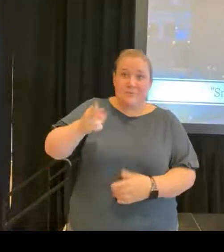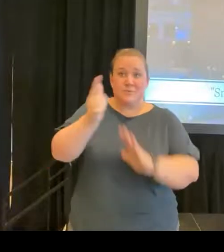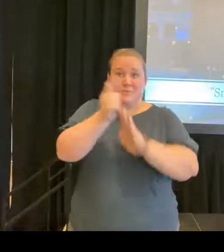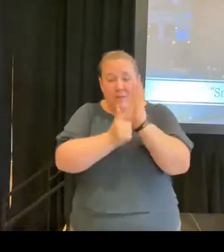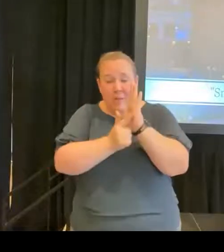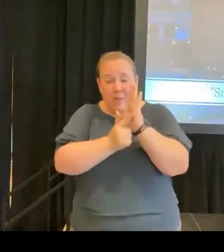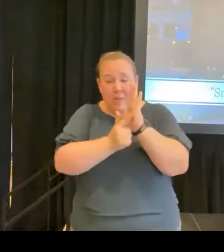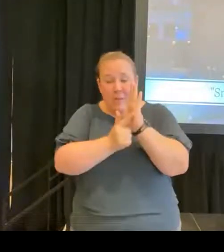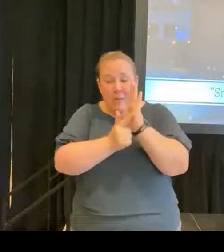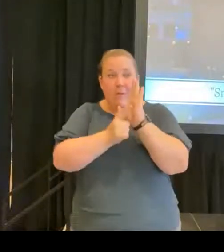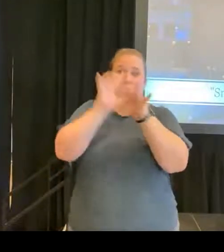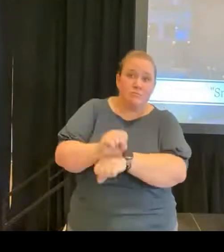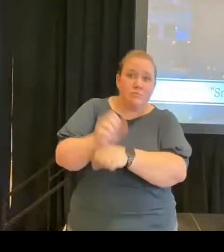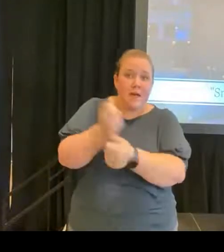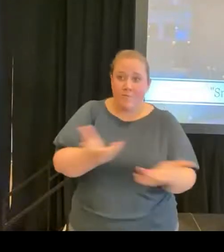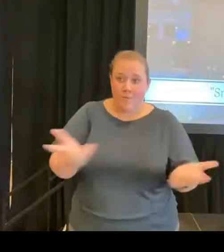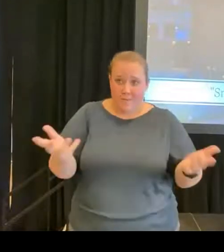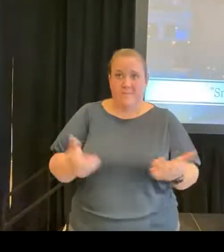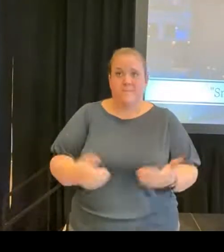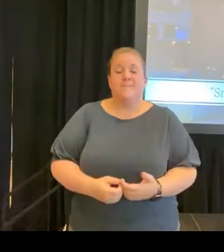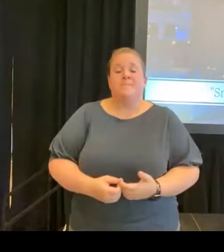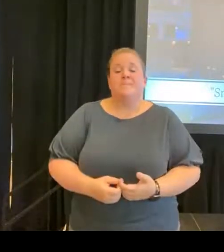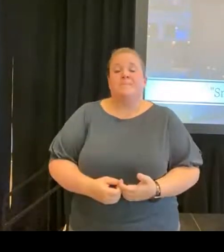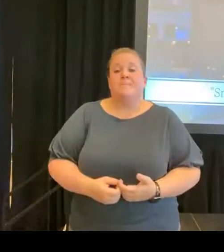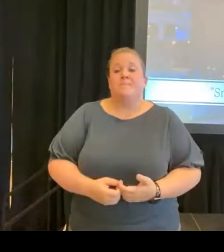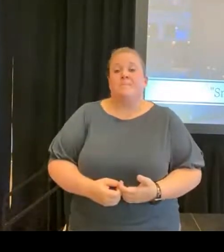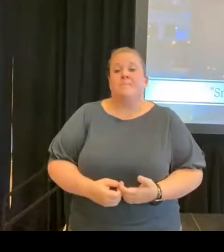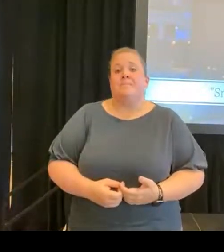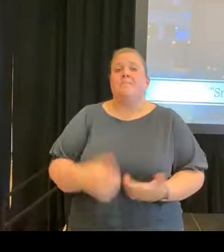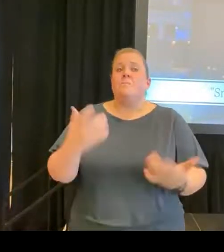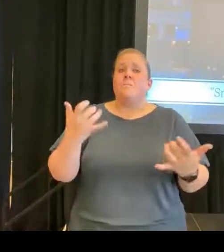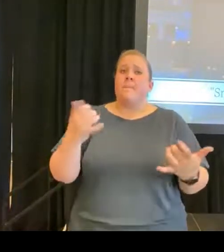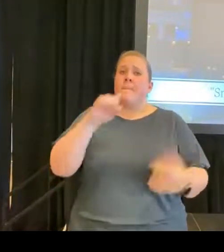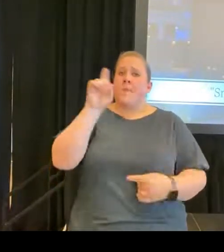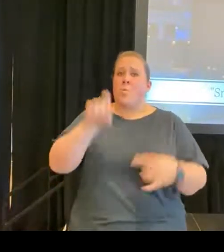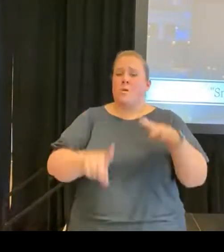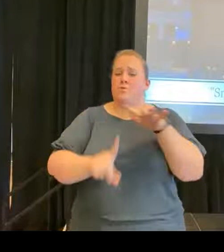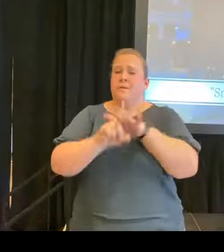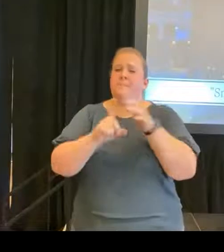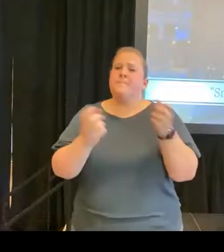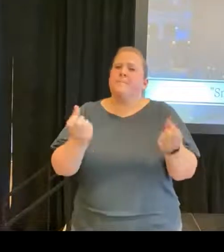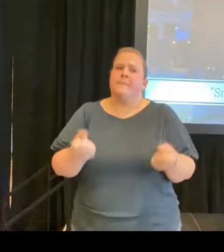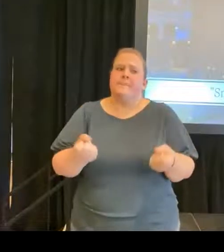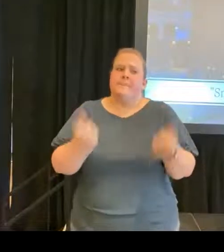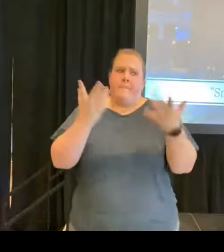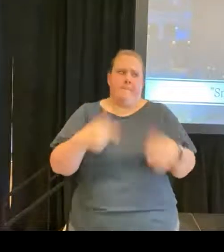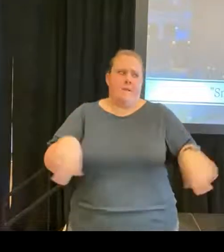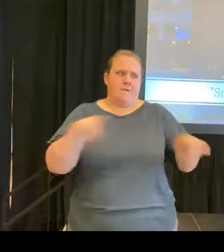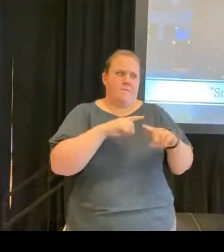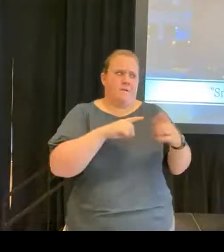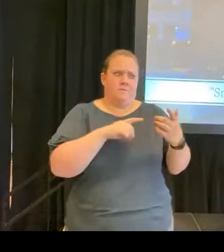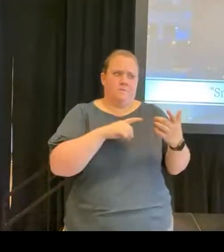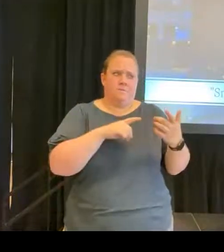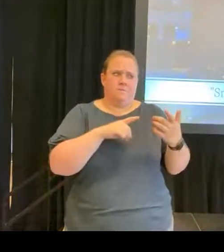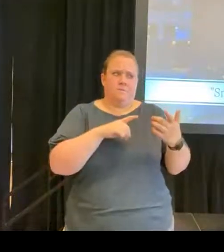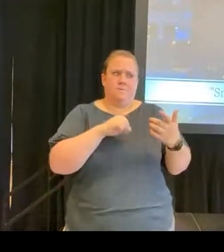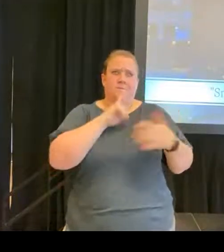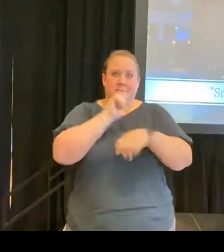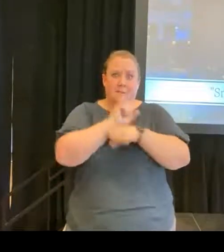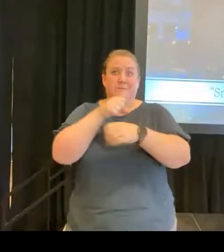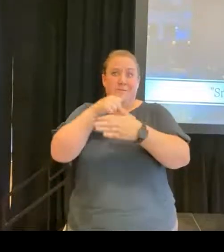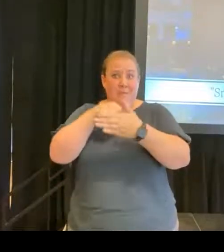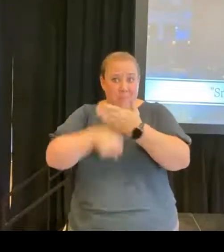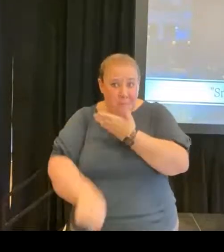and customs and so forth. And so the question came up of how many of us who were actually